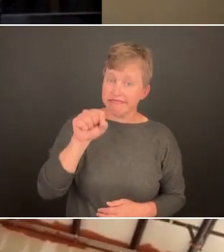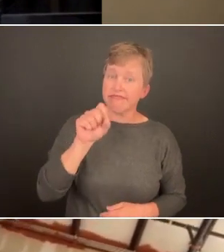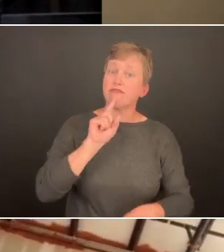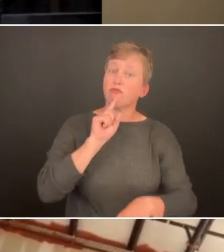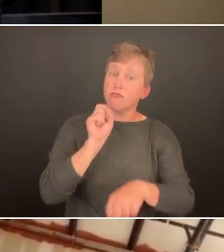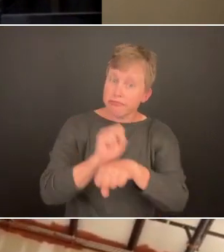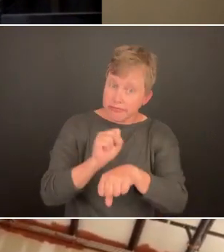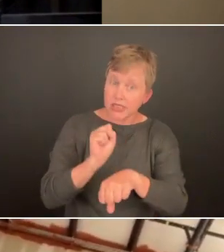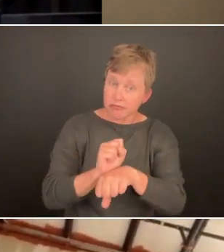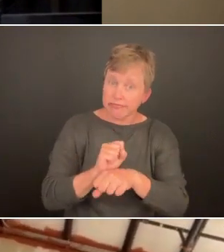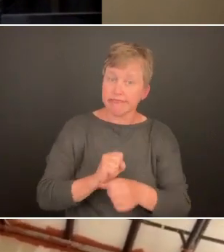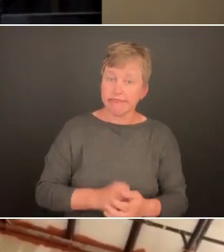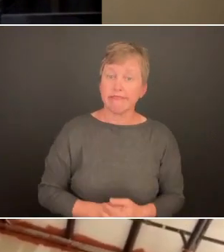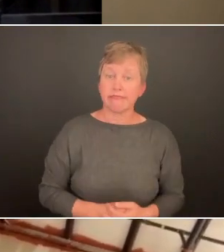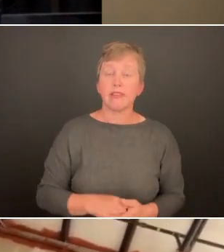the